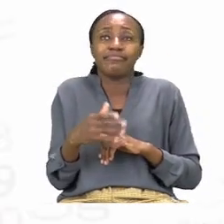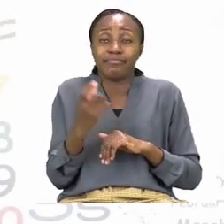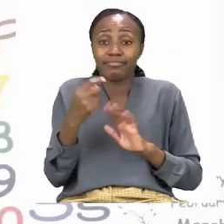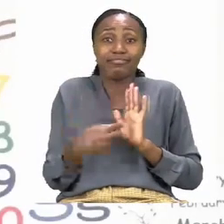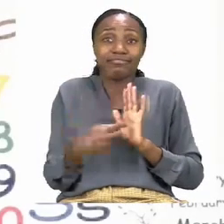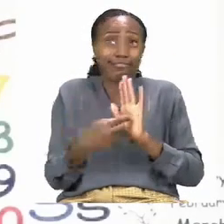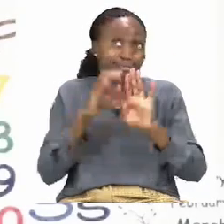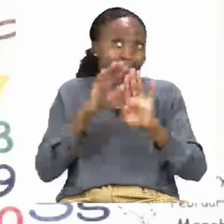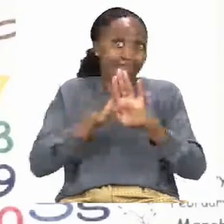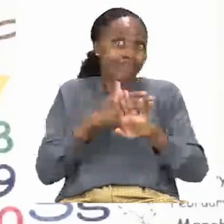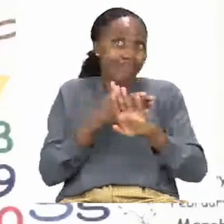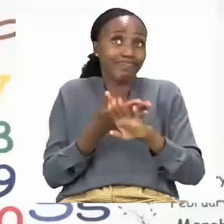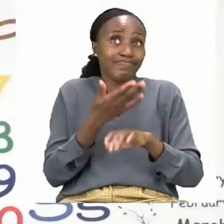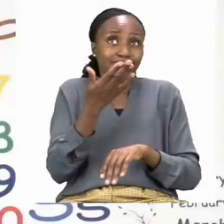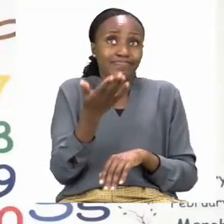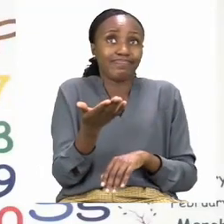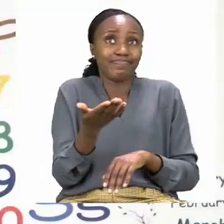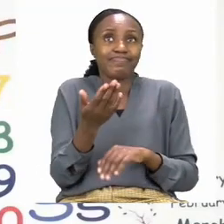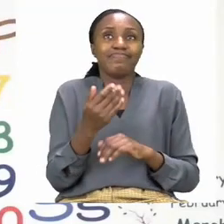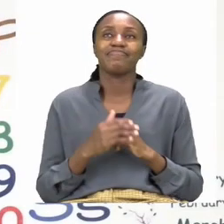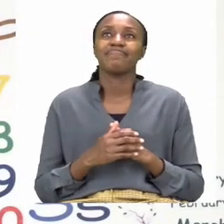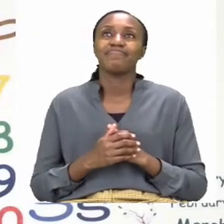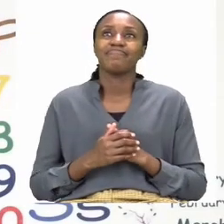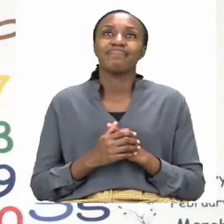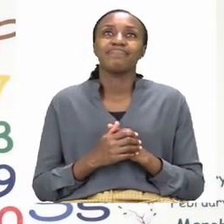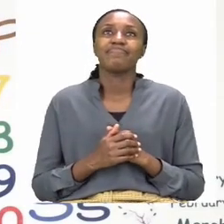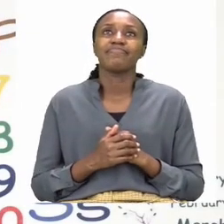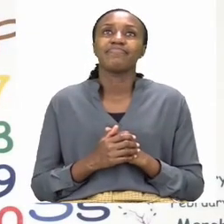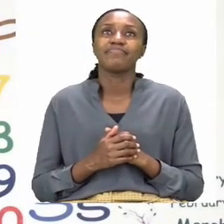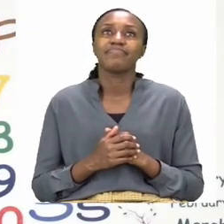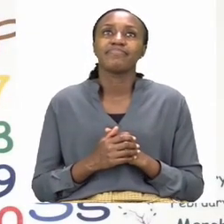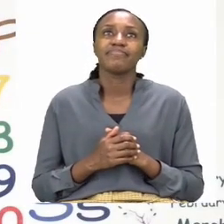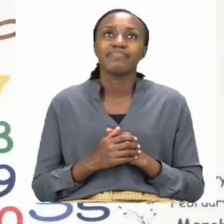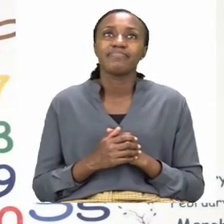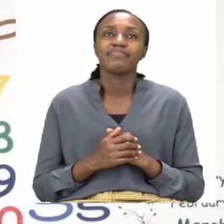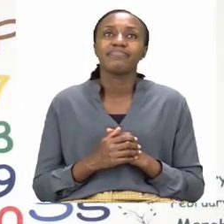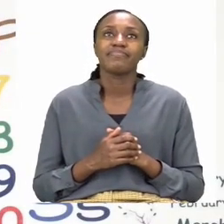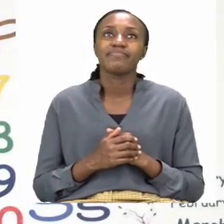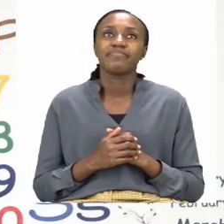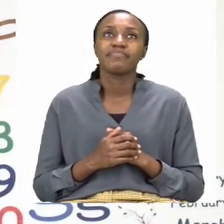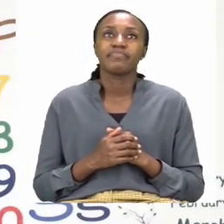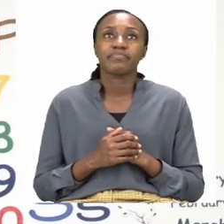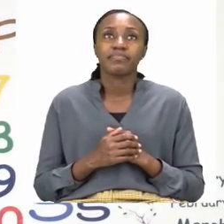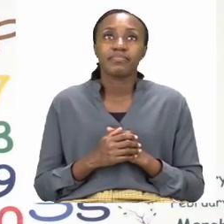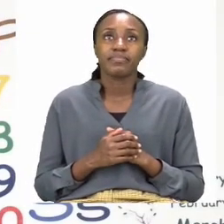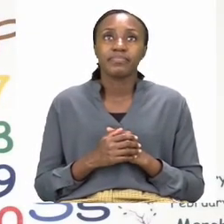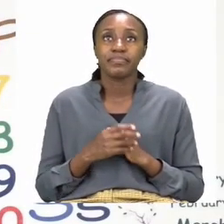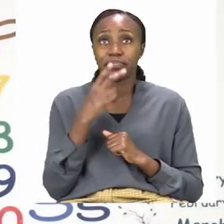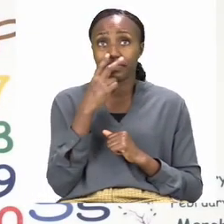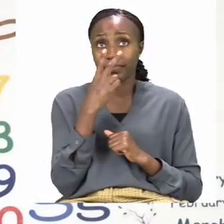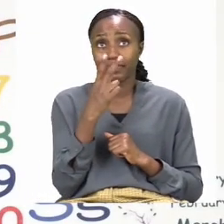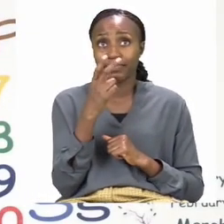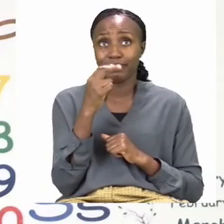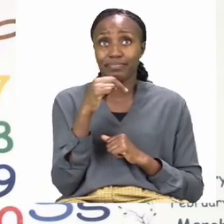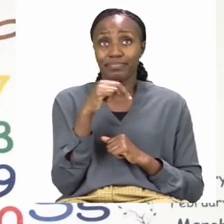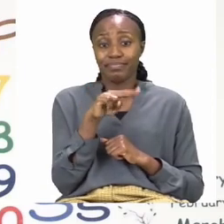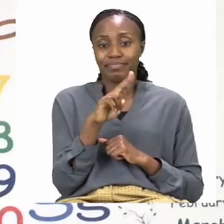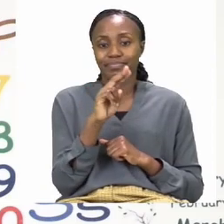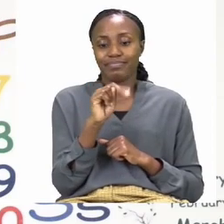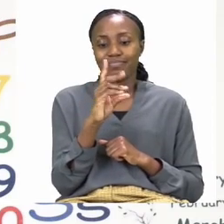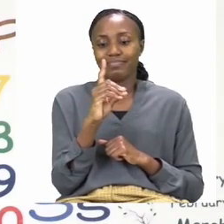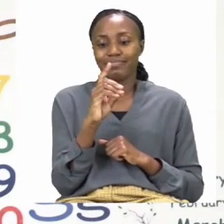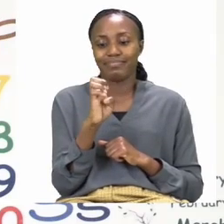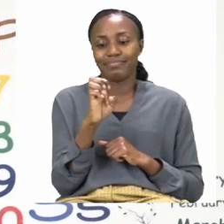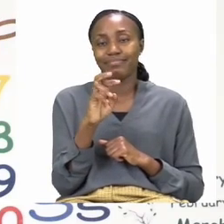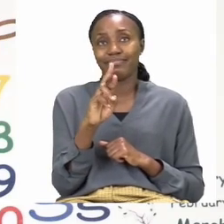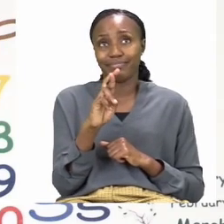of the crossword. So here you will see there's one word under and another